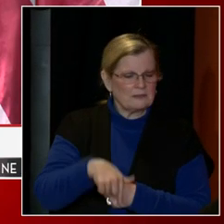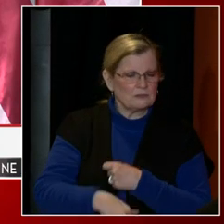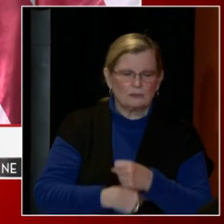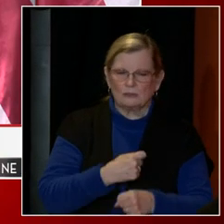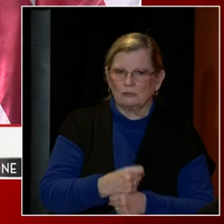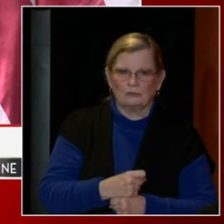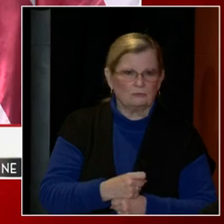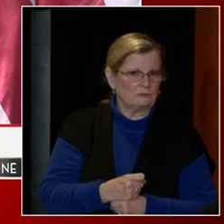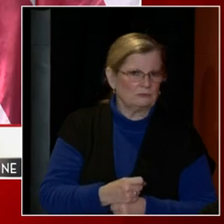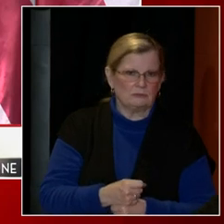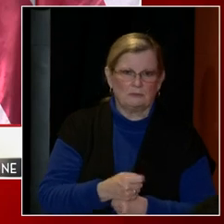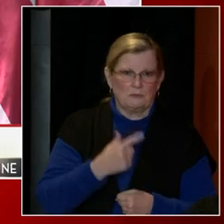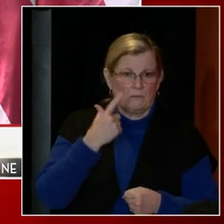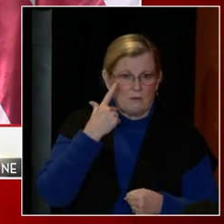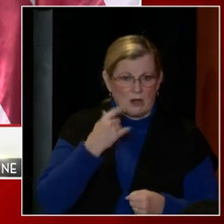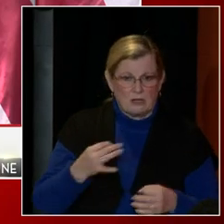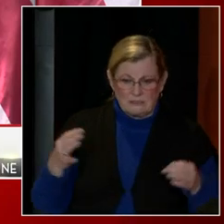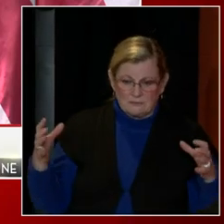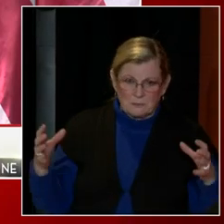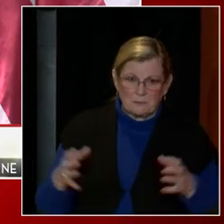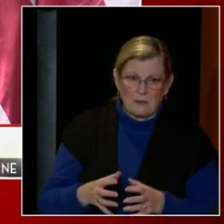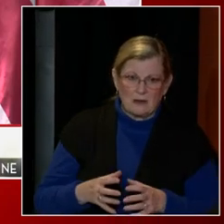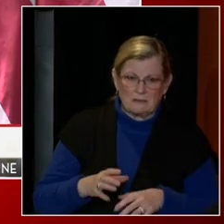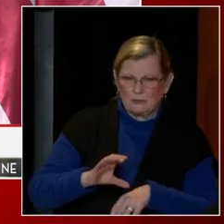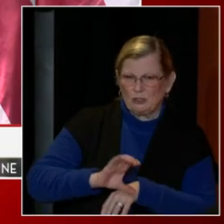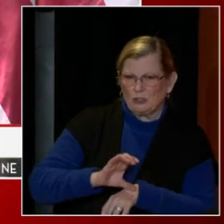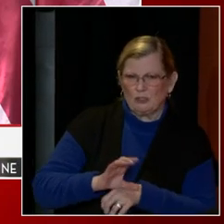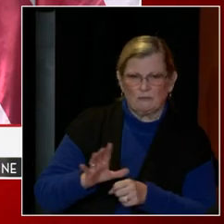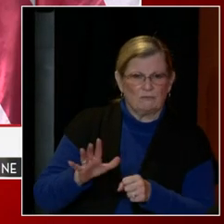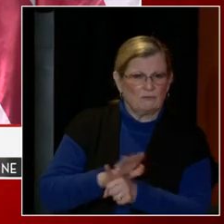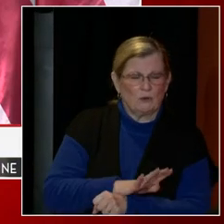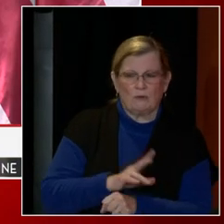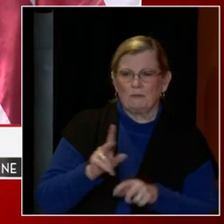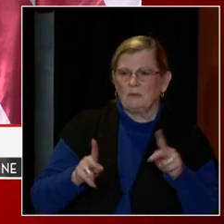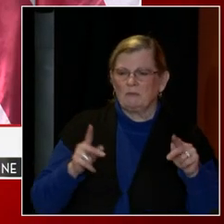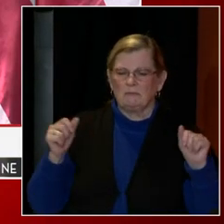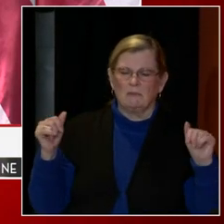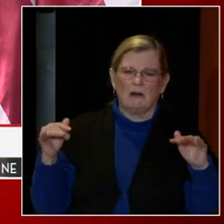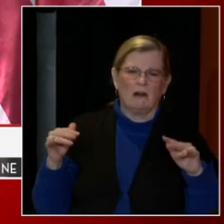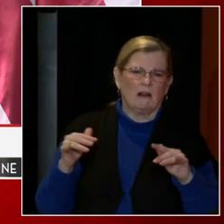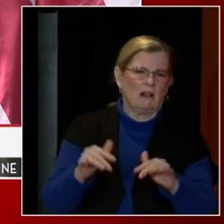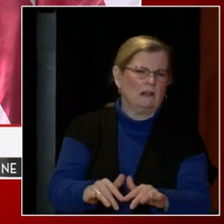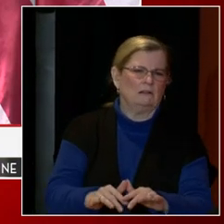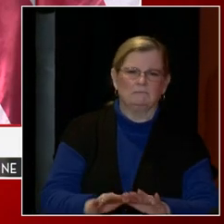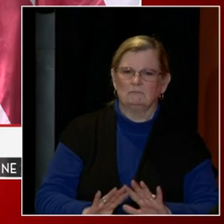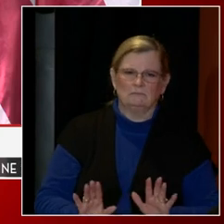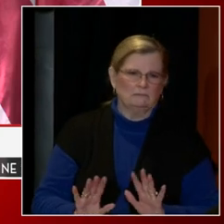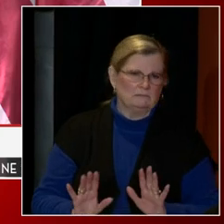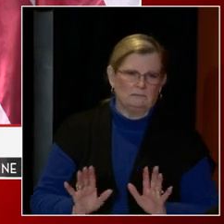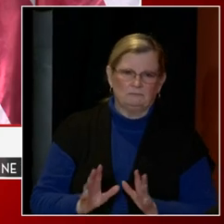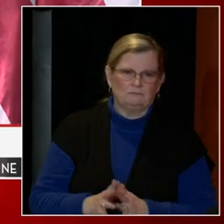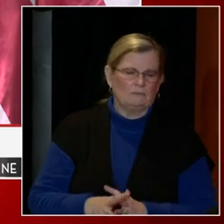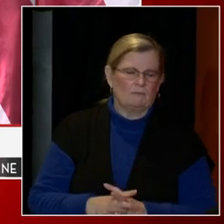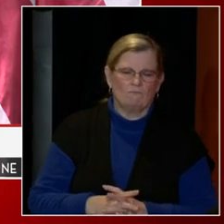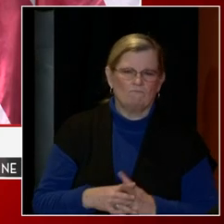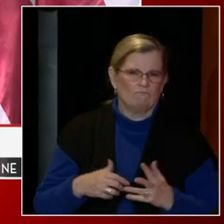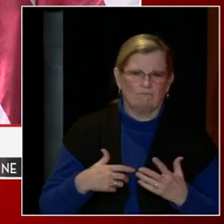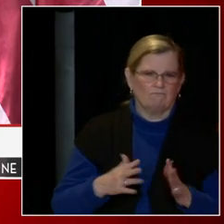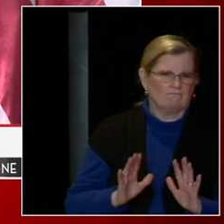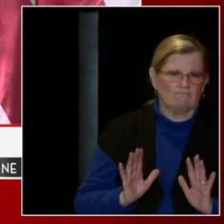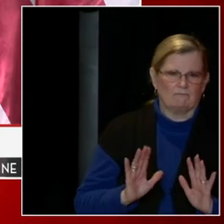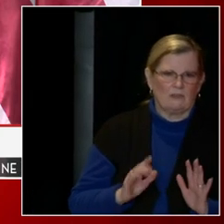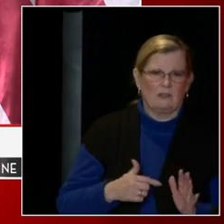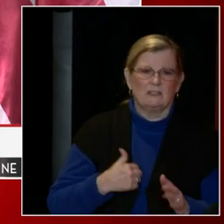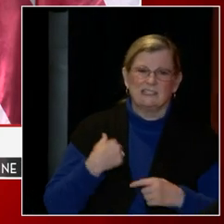to pack churches full of people. And so as we have done throughout the response to